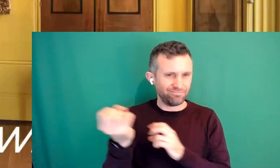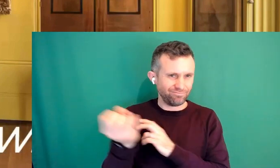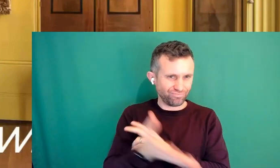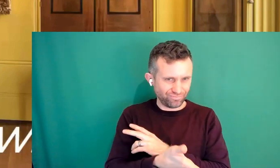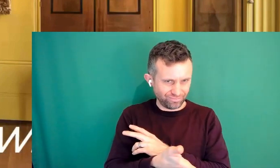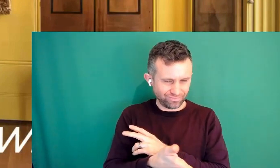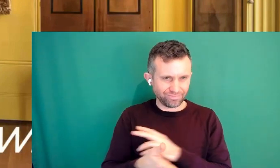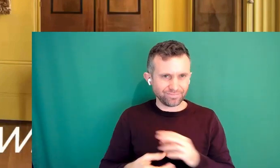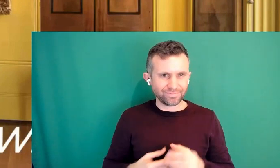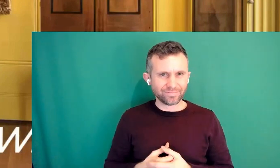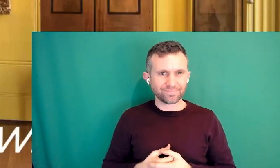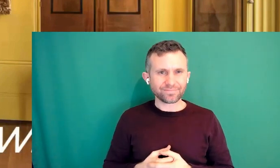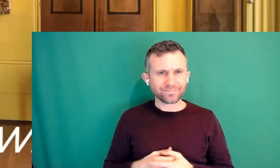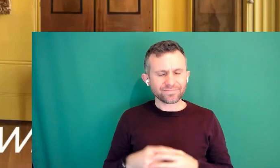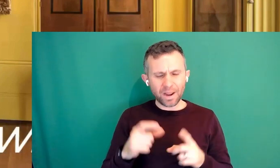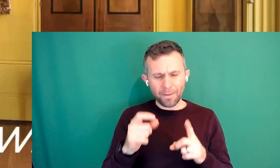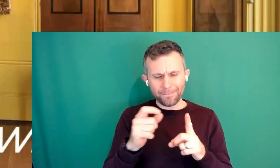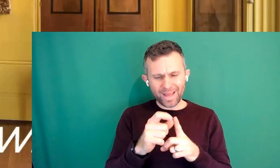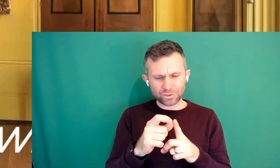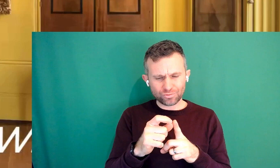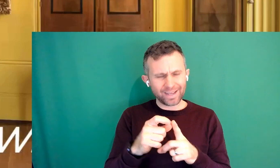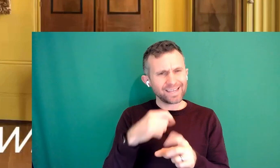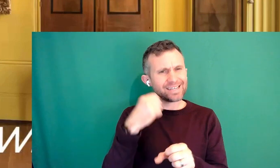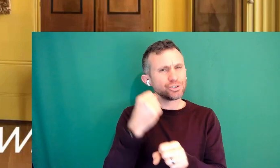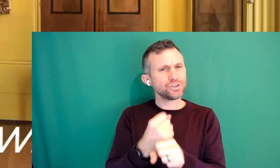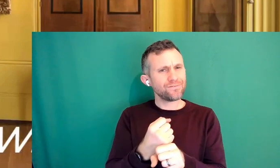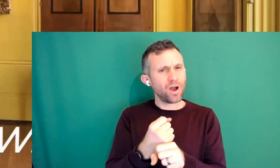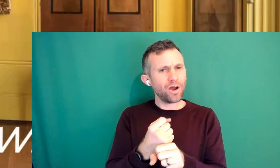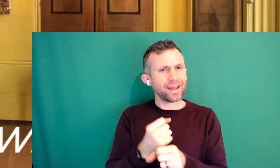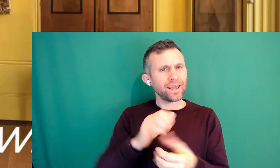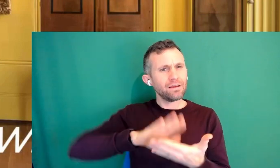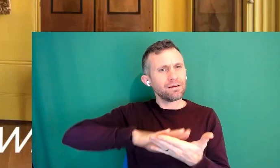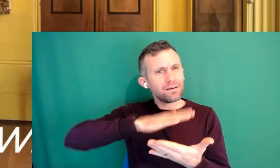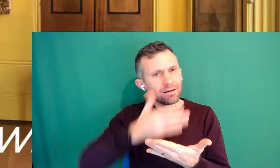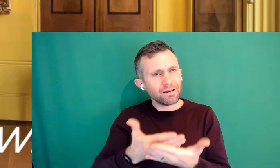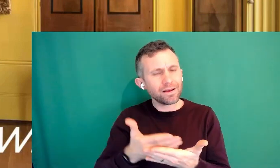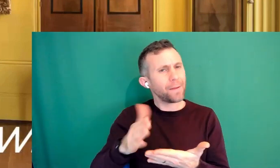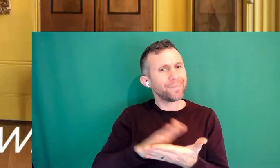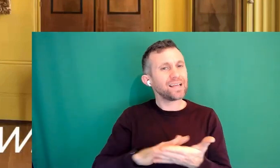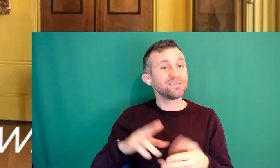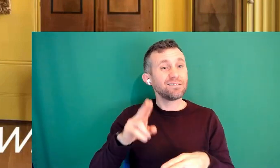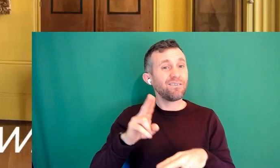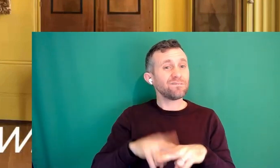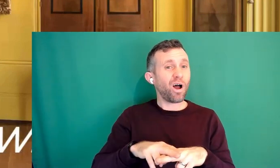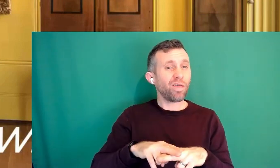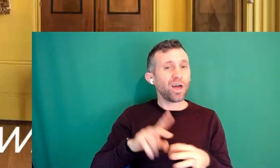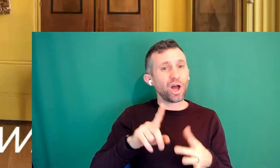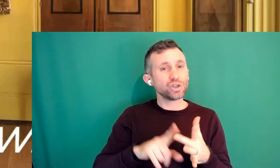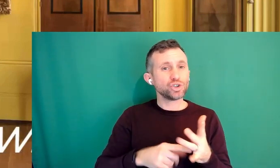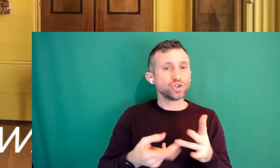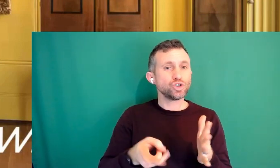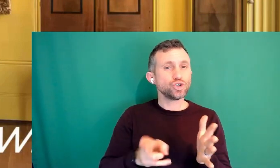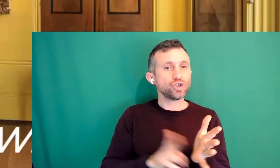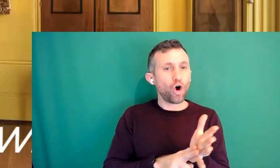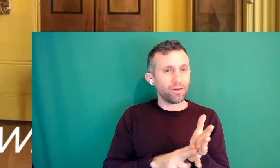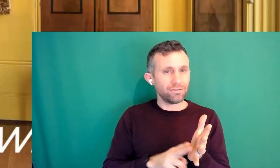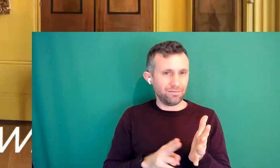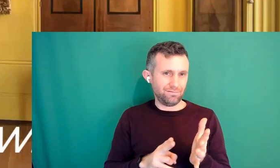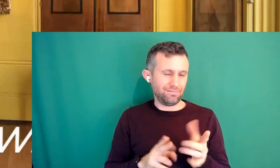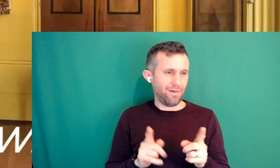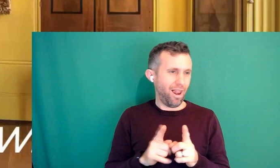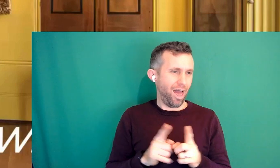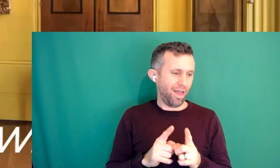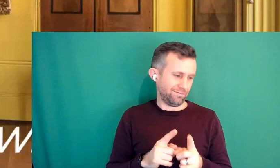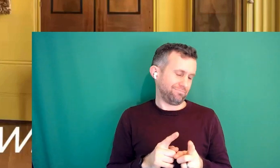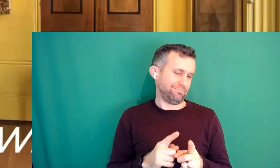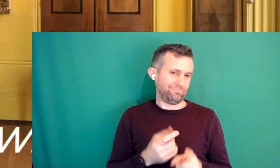are very bright, the yellow paint emphasising the warmth of the stained glass windows on the right. The paint was called